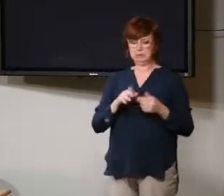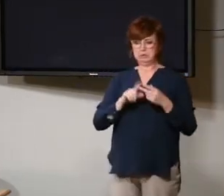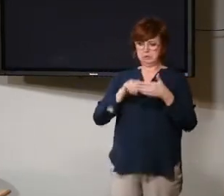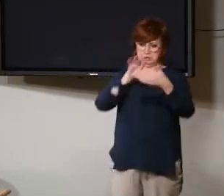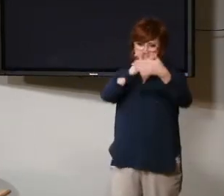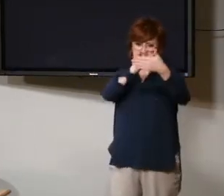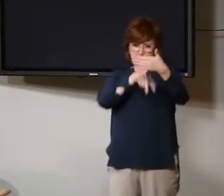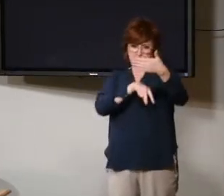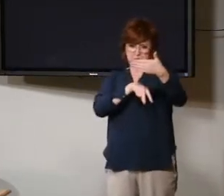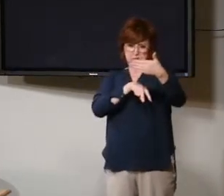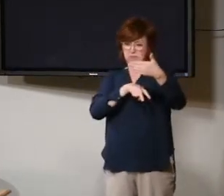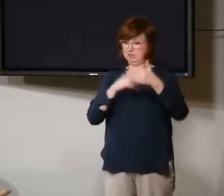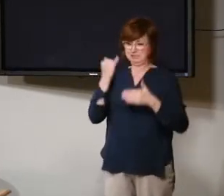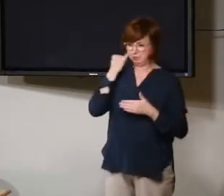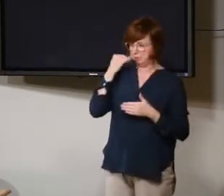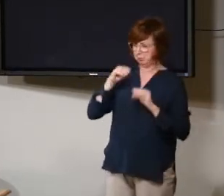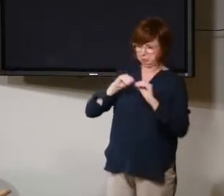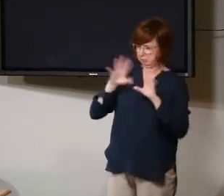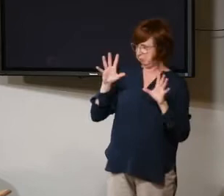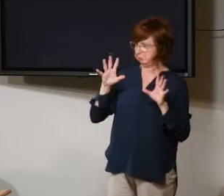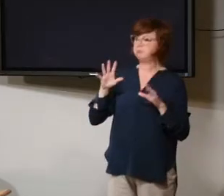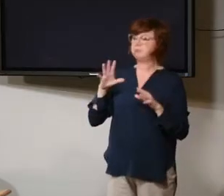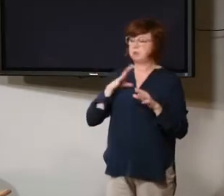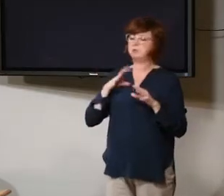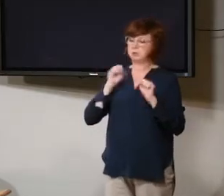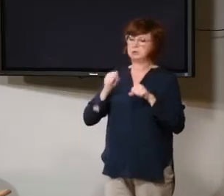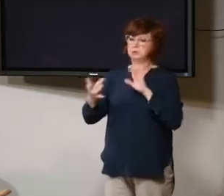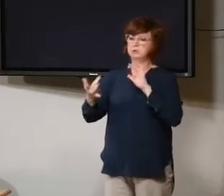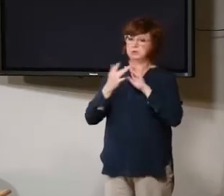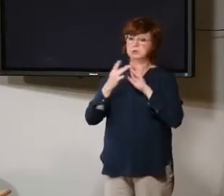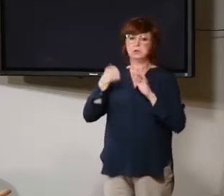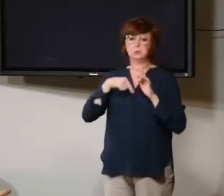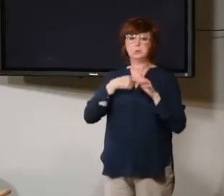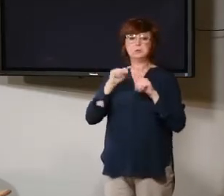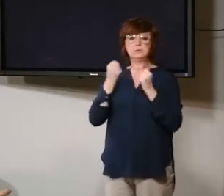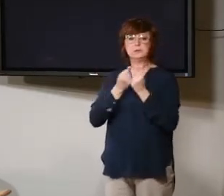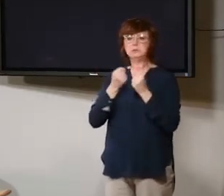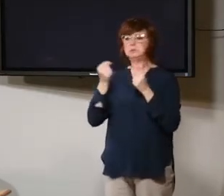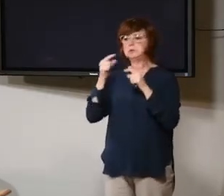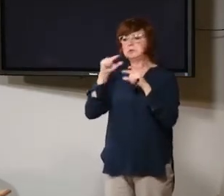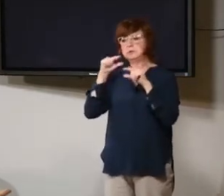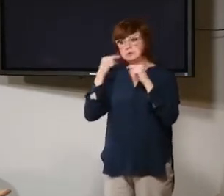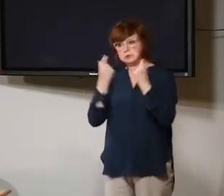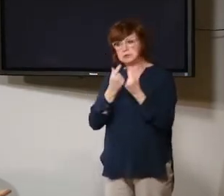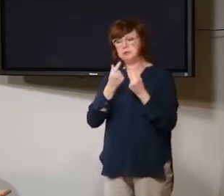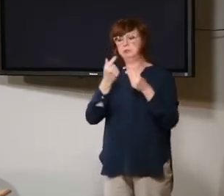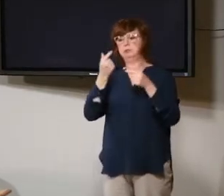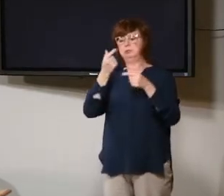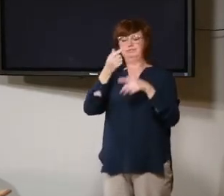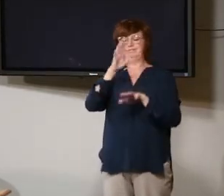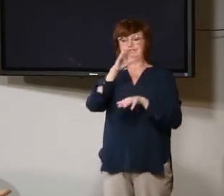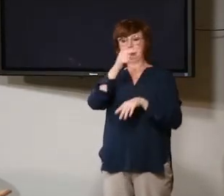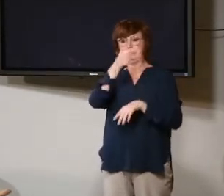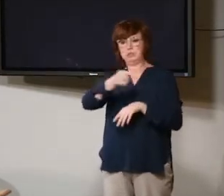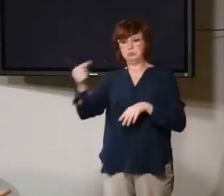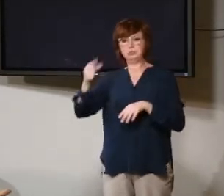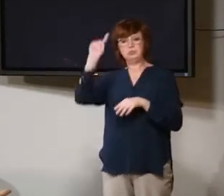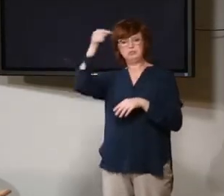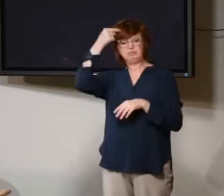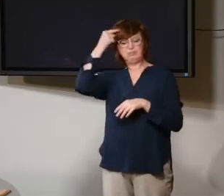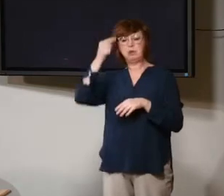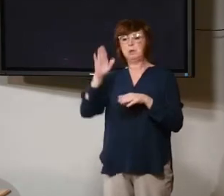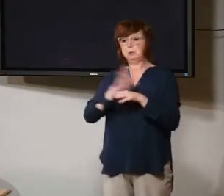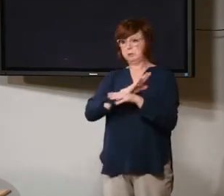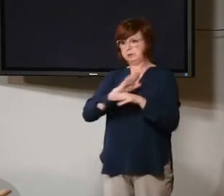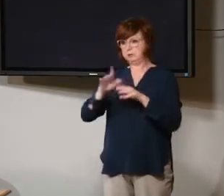time, you can contact the government's business response team. And I should note that if you are a business that is required to